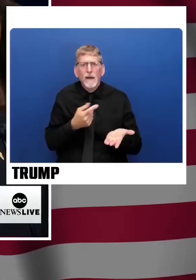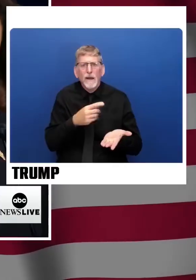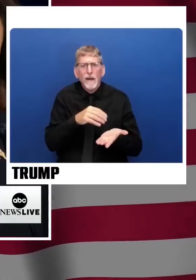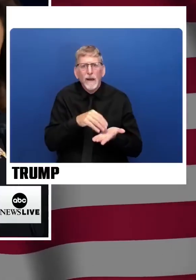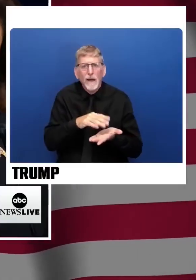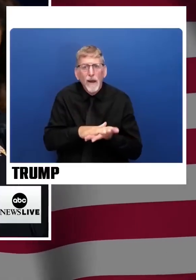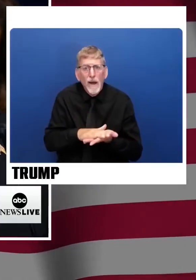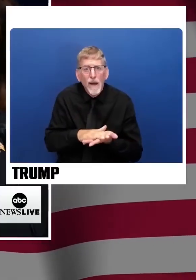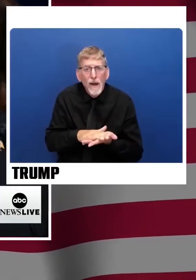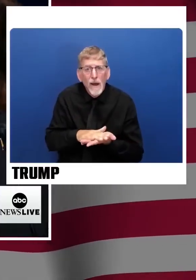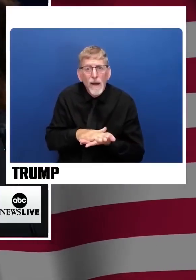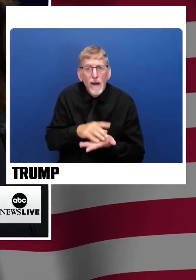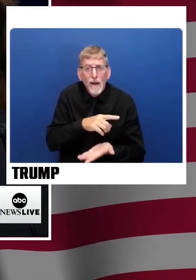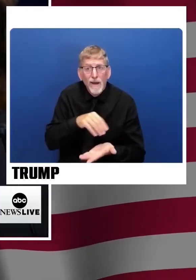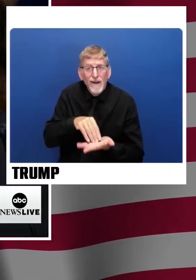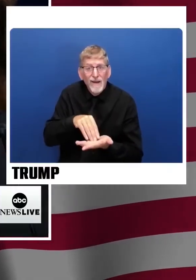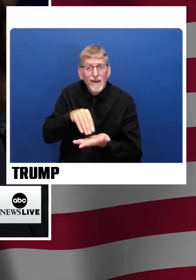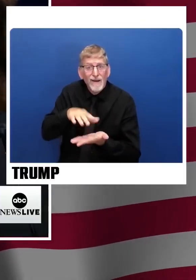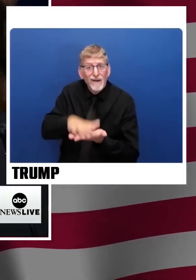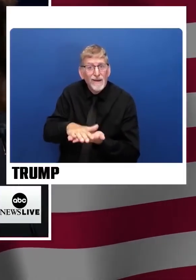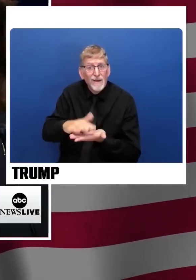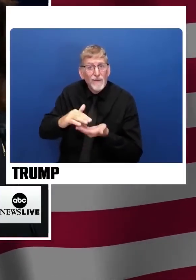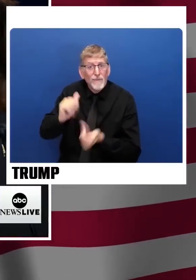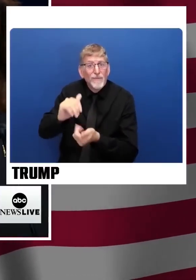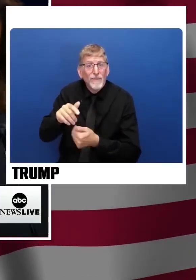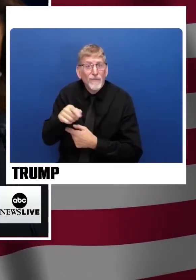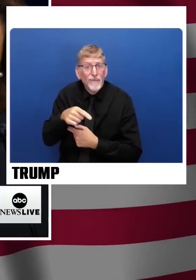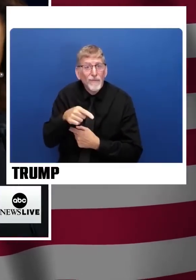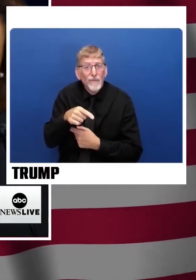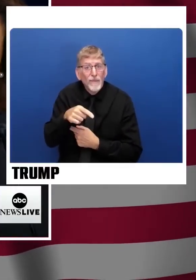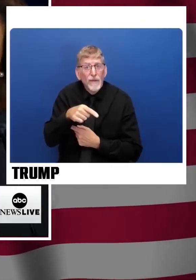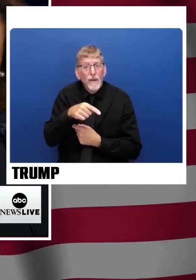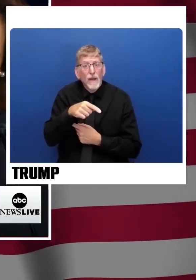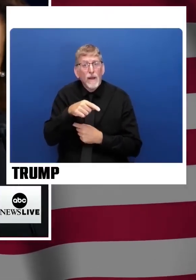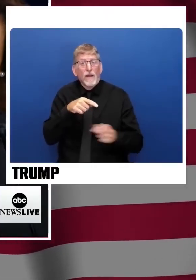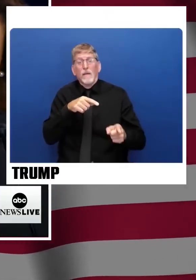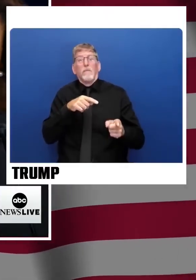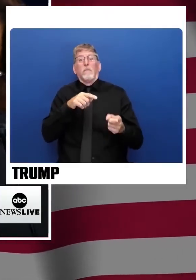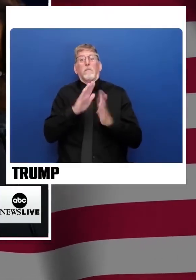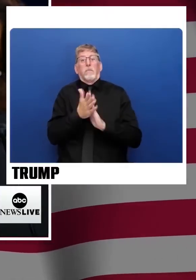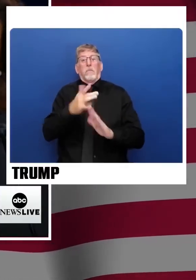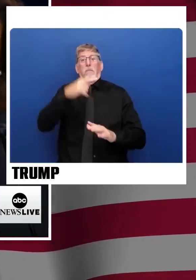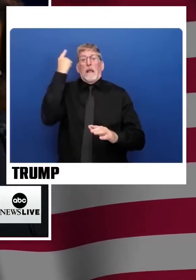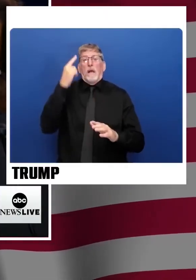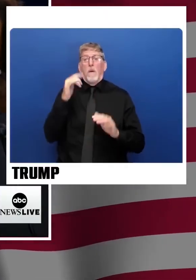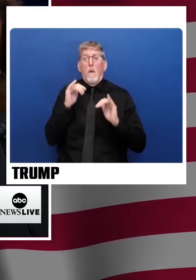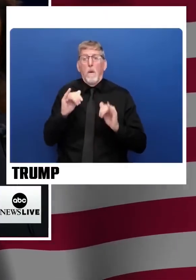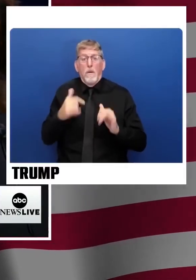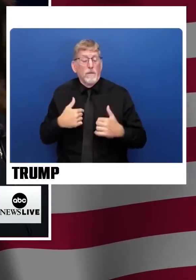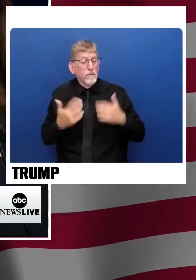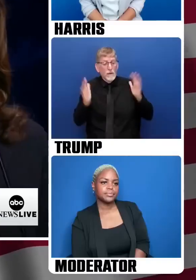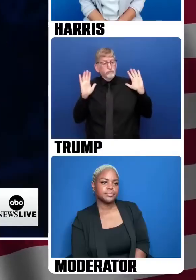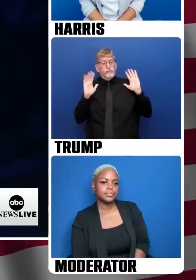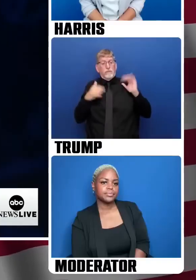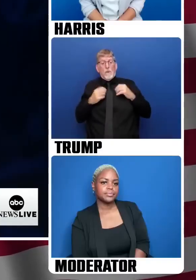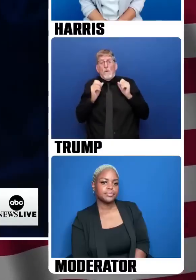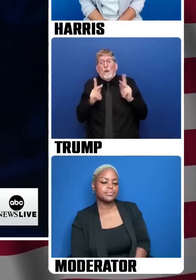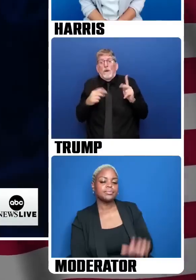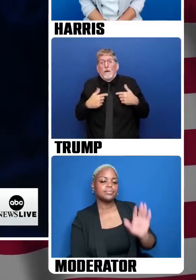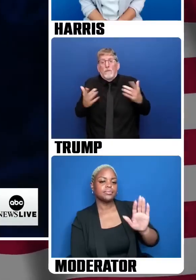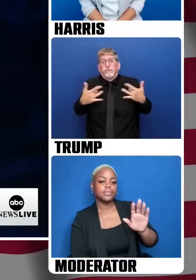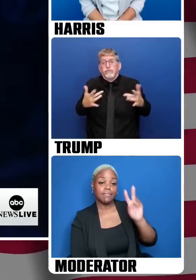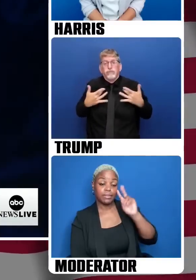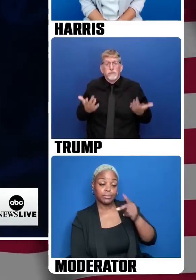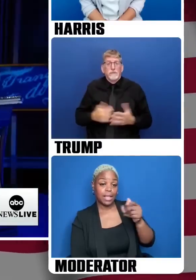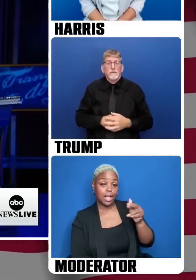I read that she was black, and that's okay. Either one was okay with me. That's up to her. That's up to her. Vice President Harris, your thoughts on